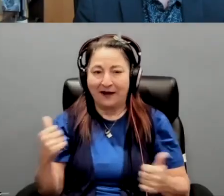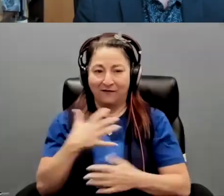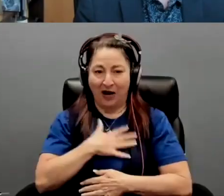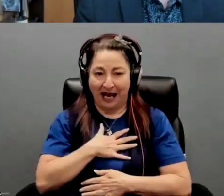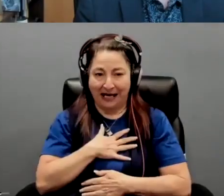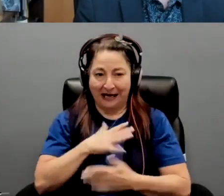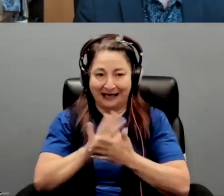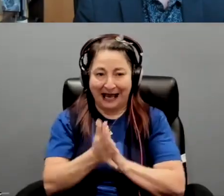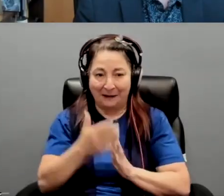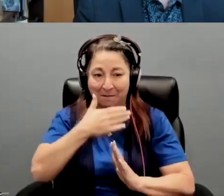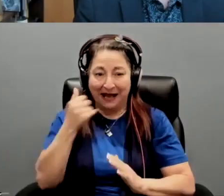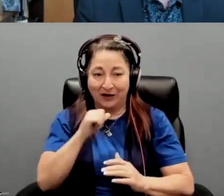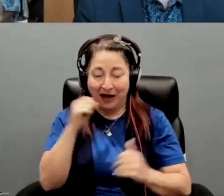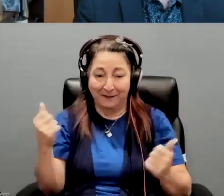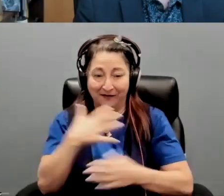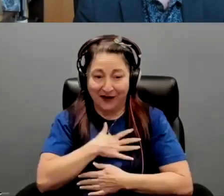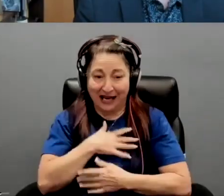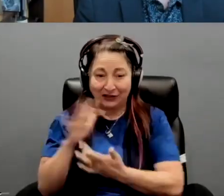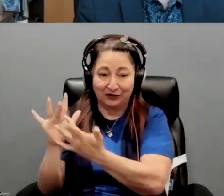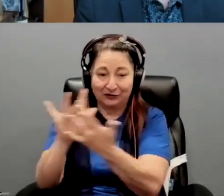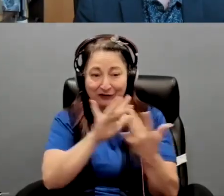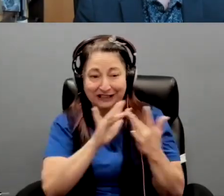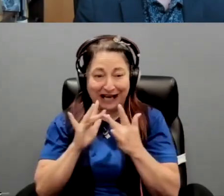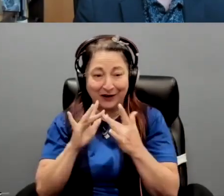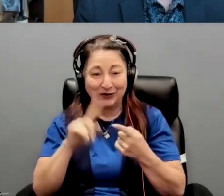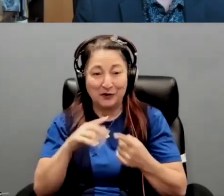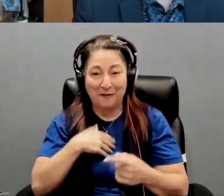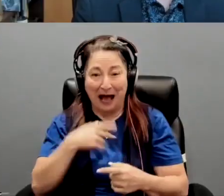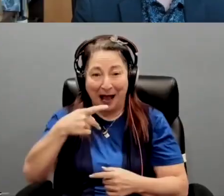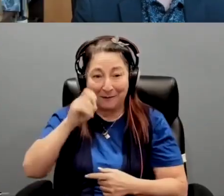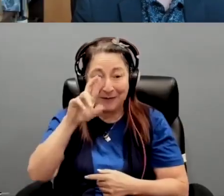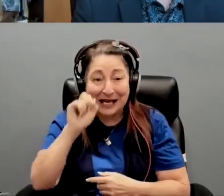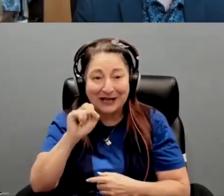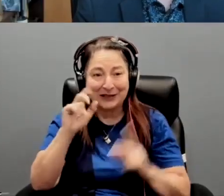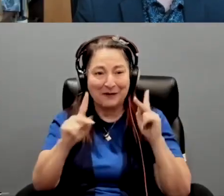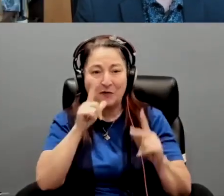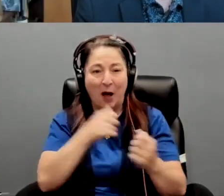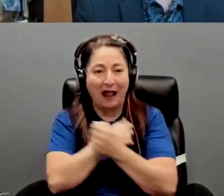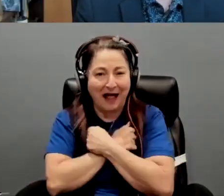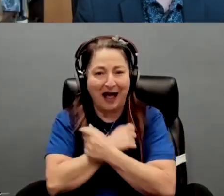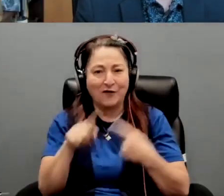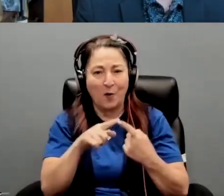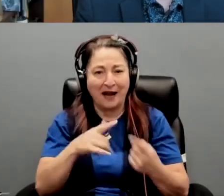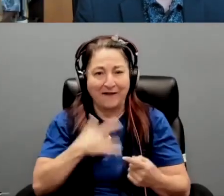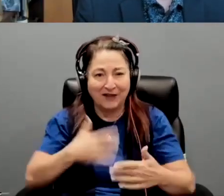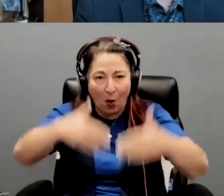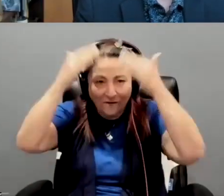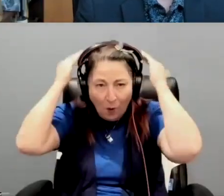being afraid to reach out to my peers and to my loved ones when I am feeling overwhelmed,